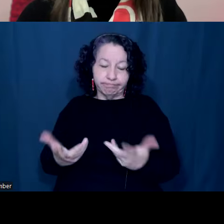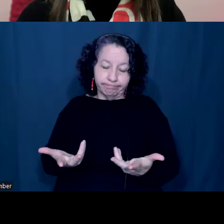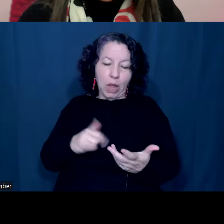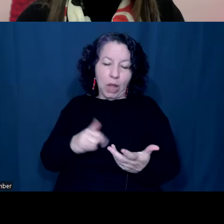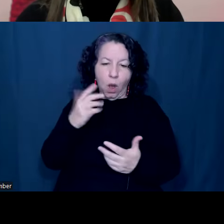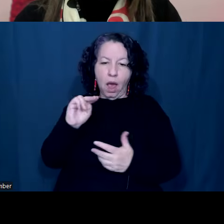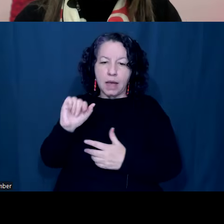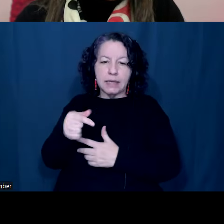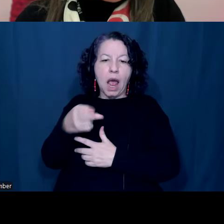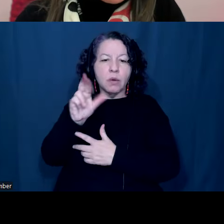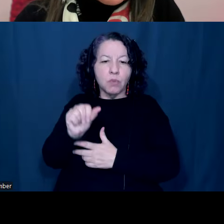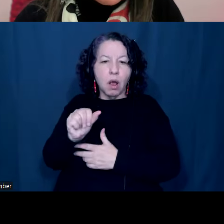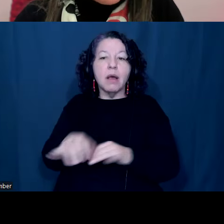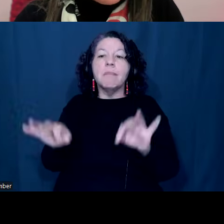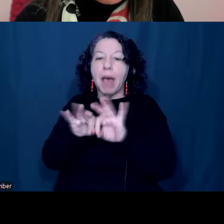NAGPRA matters.